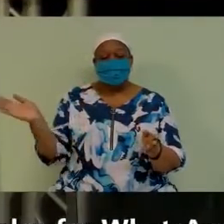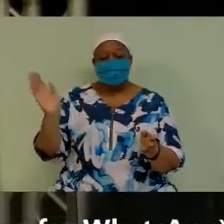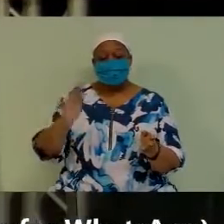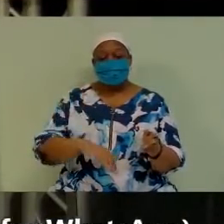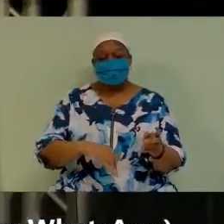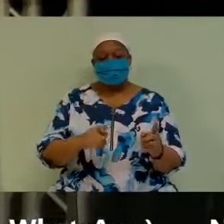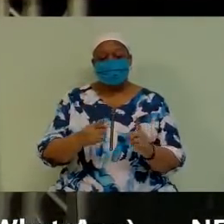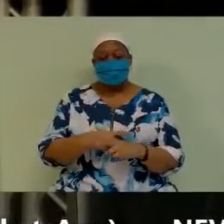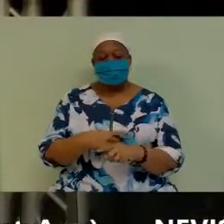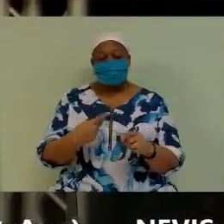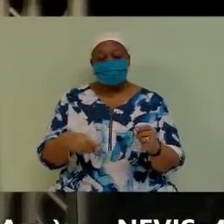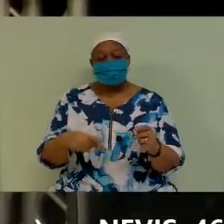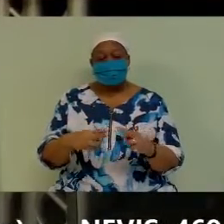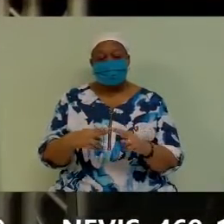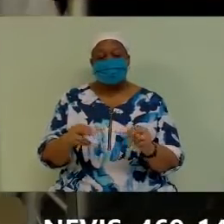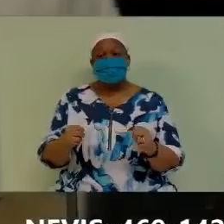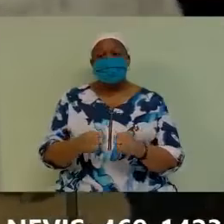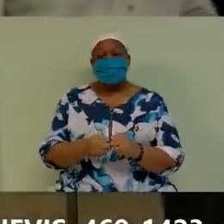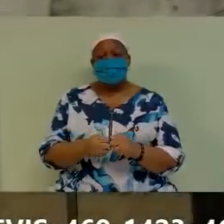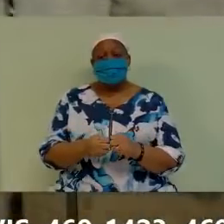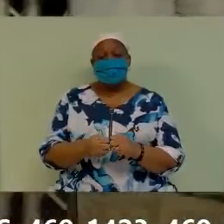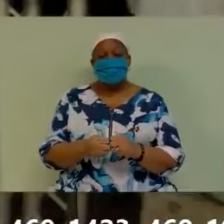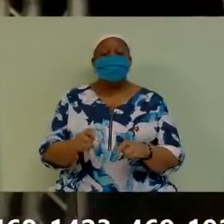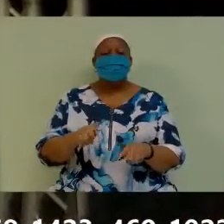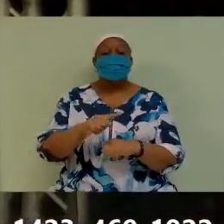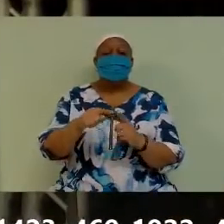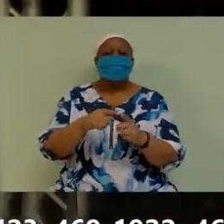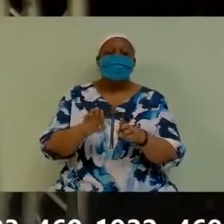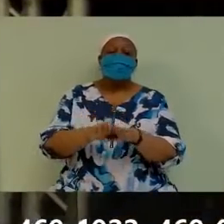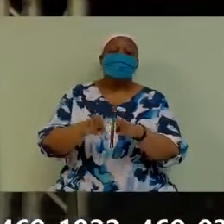return. Dr. Wilkinson.